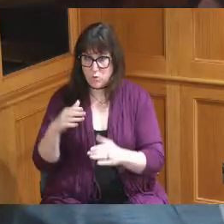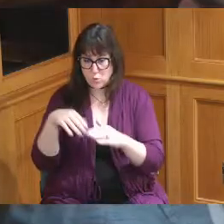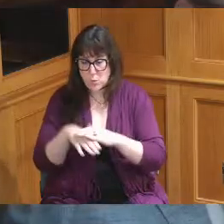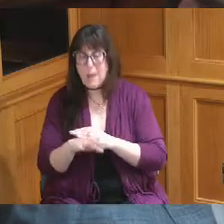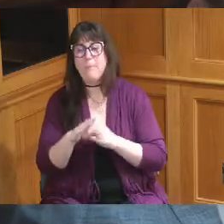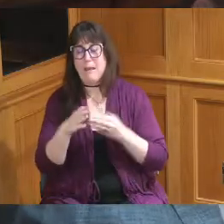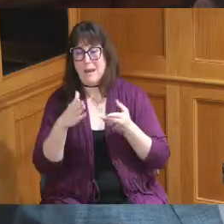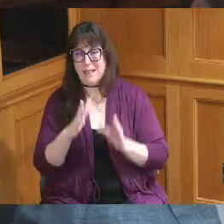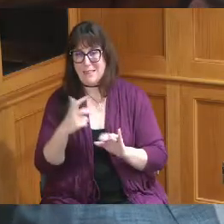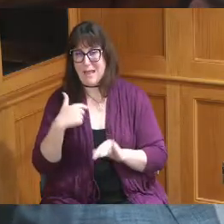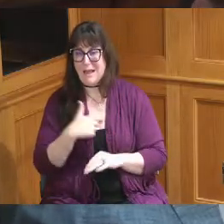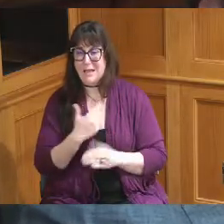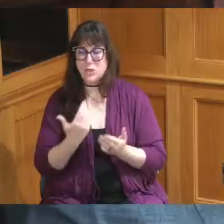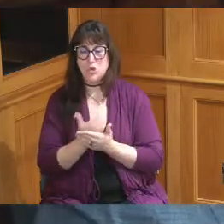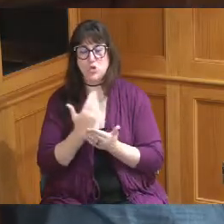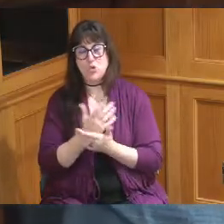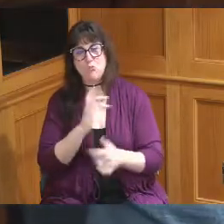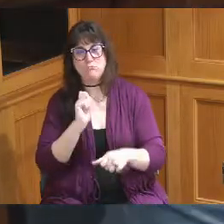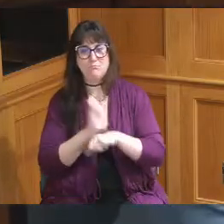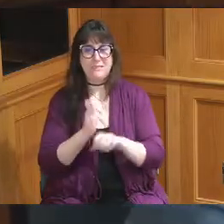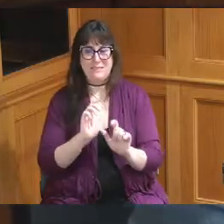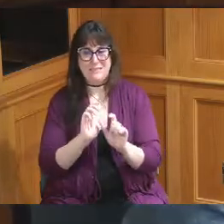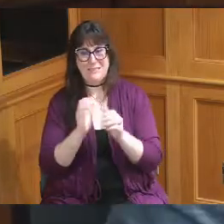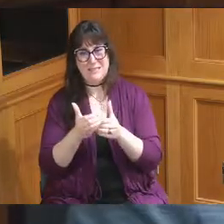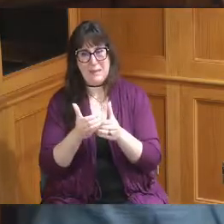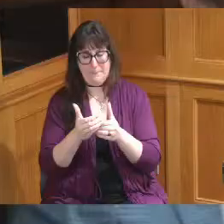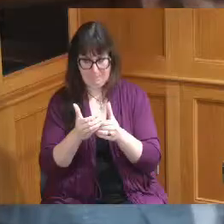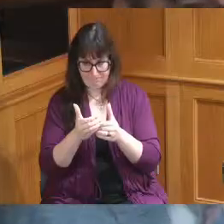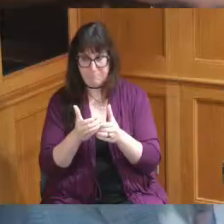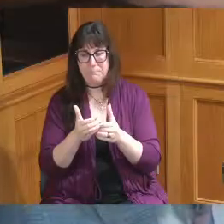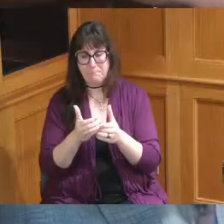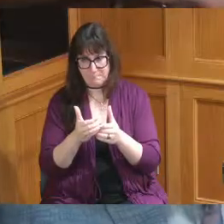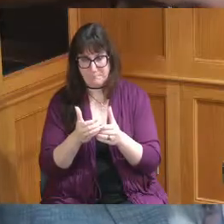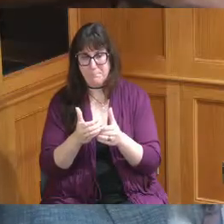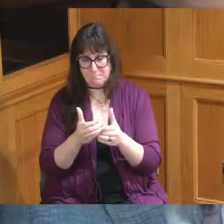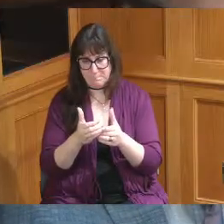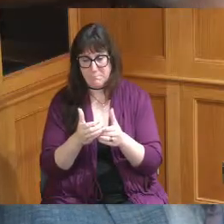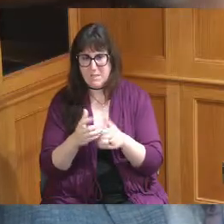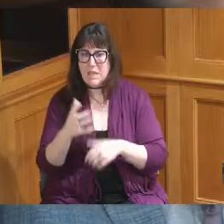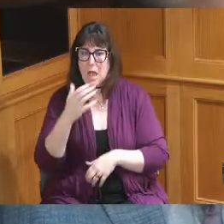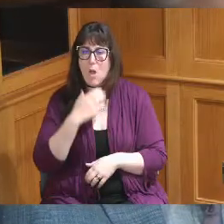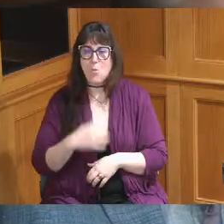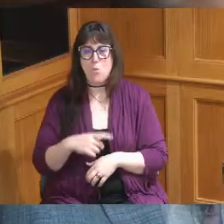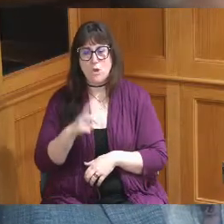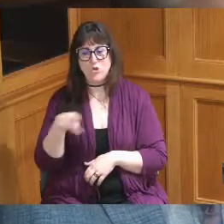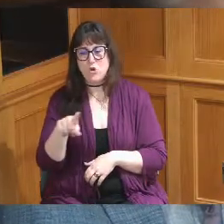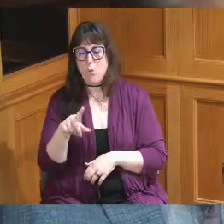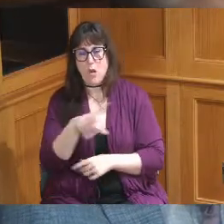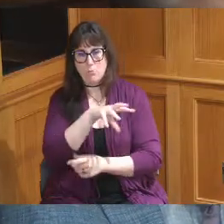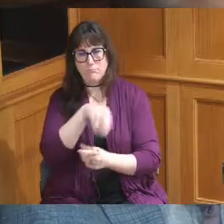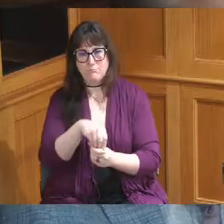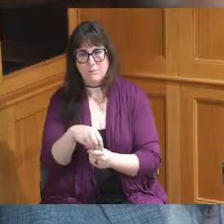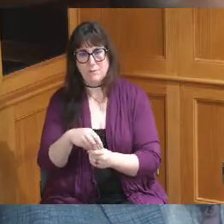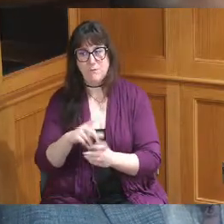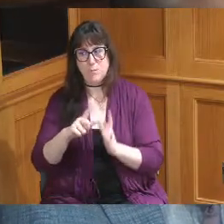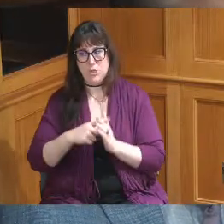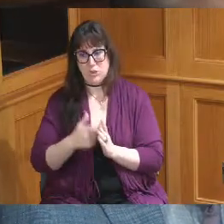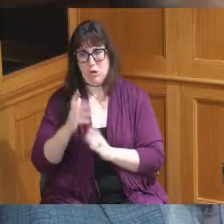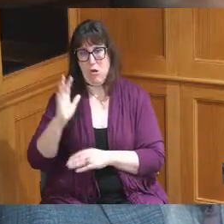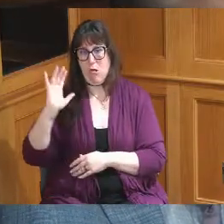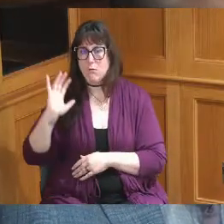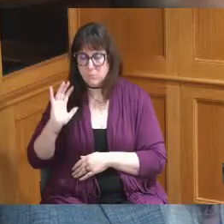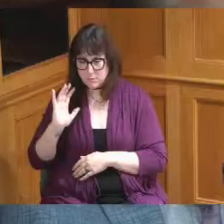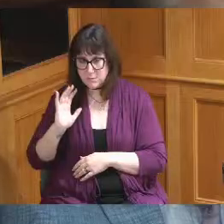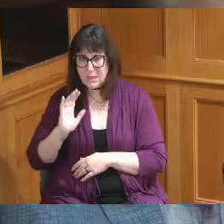come with a new team. I wish the team was here at the beginning of this process. And I know that took a lot